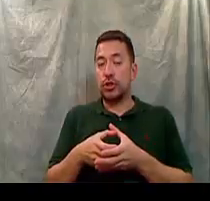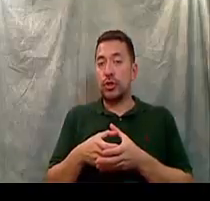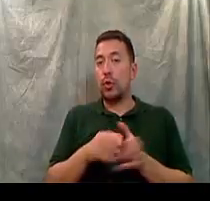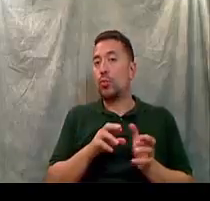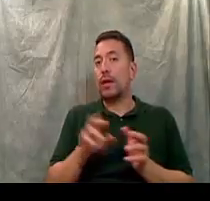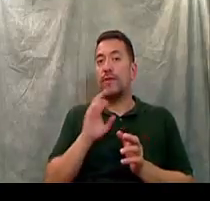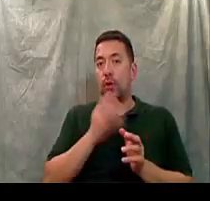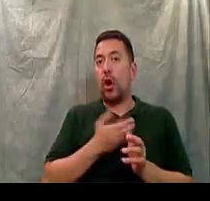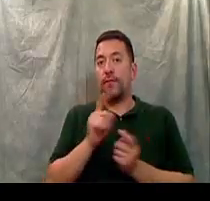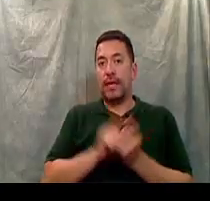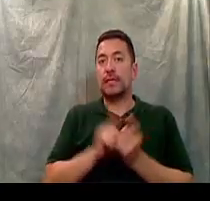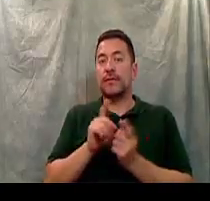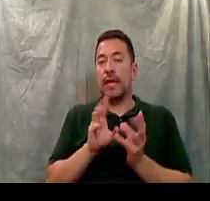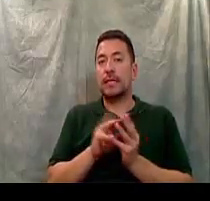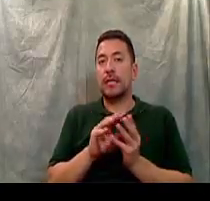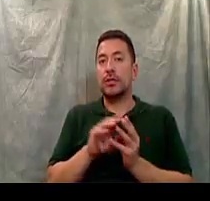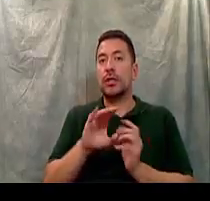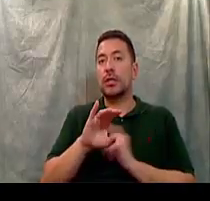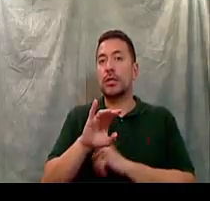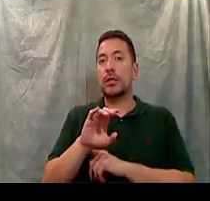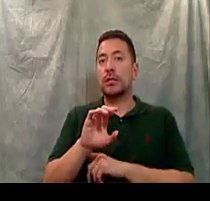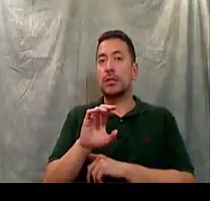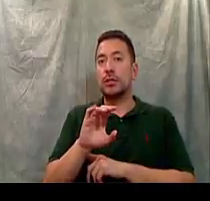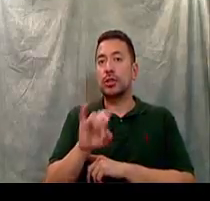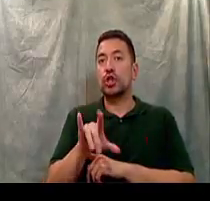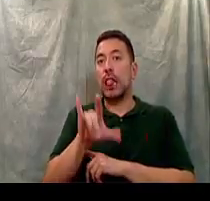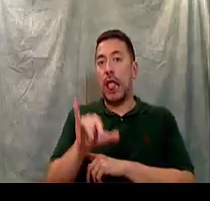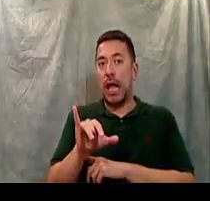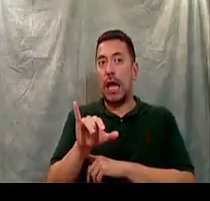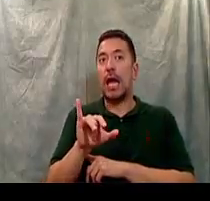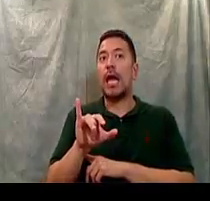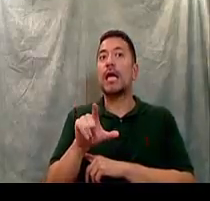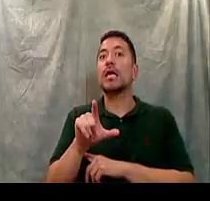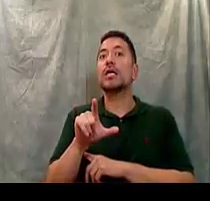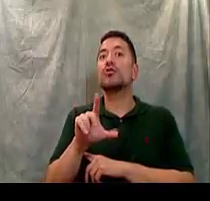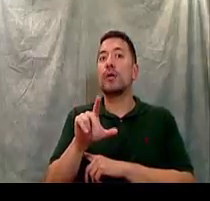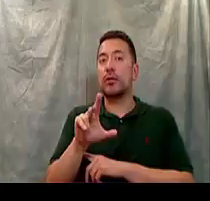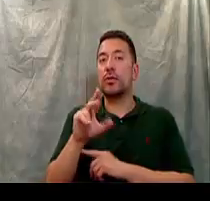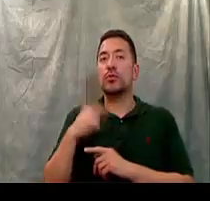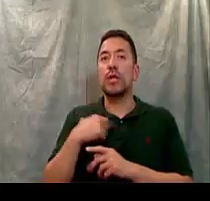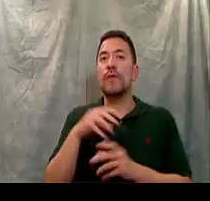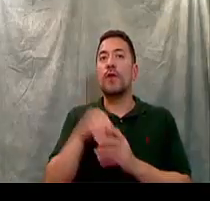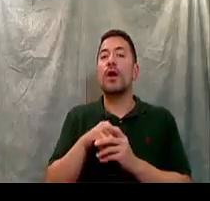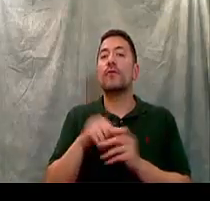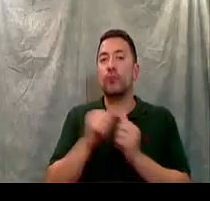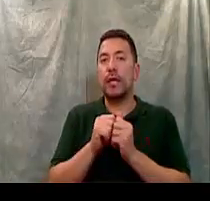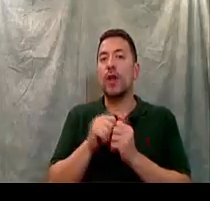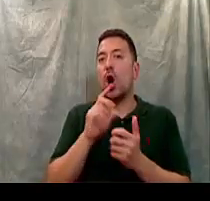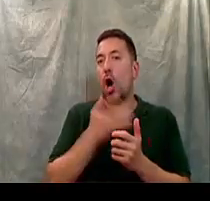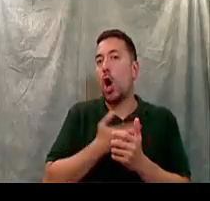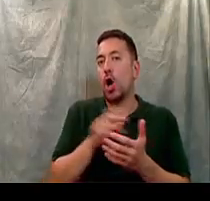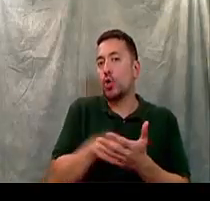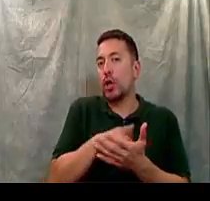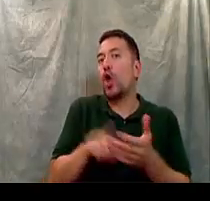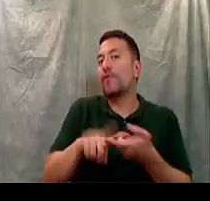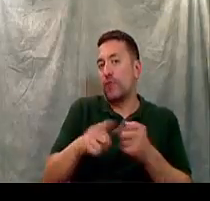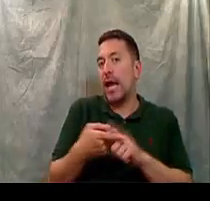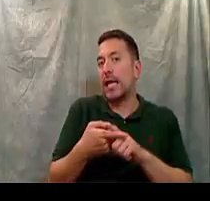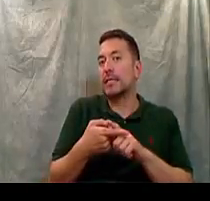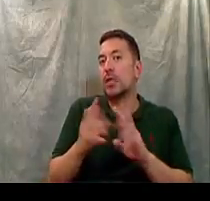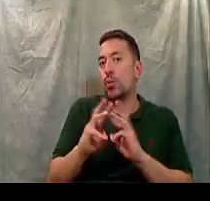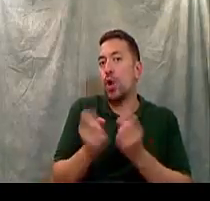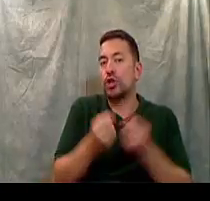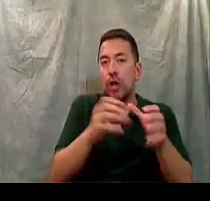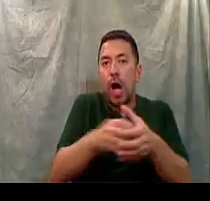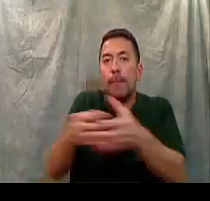on 7/23, which is about 10 days away, so that we can engage in a critical friends workshop around this subsection. Okay? After the